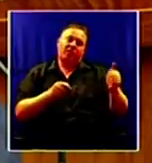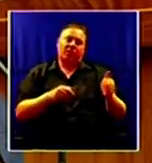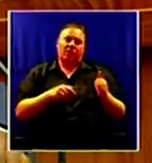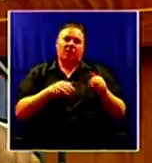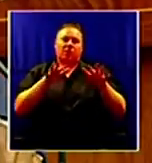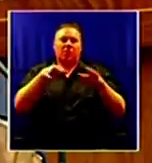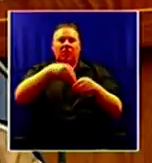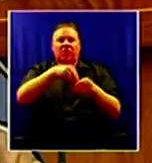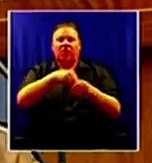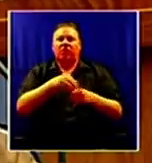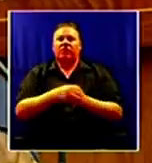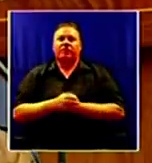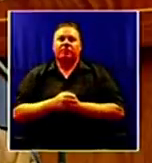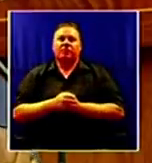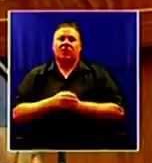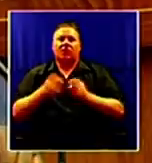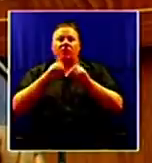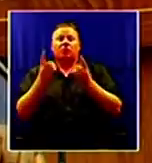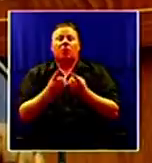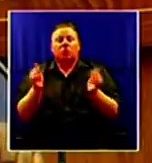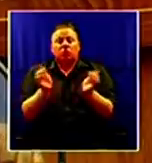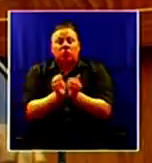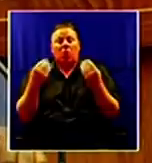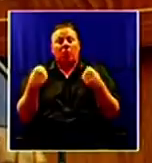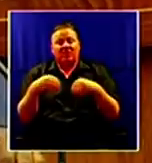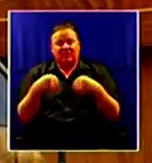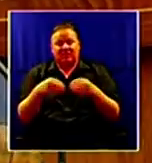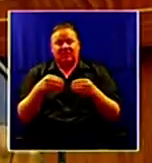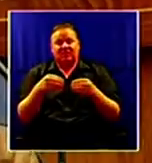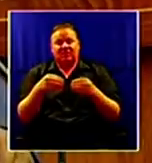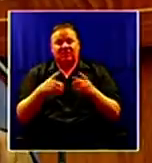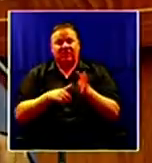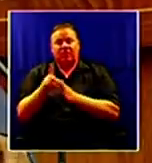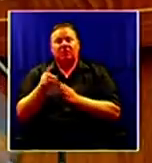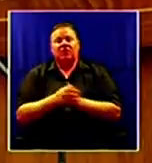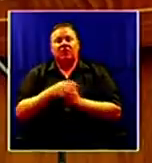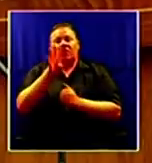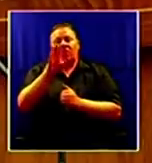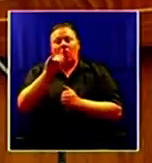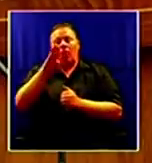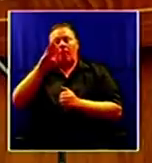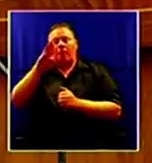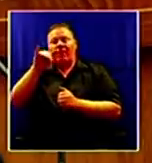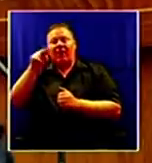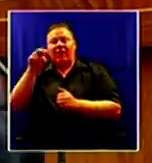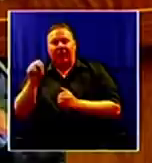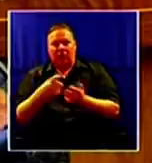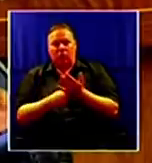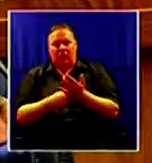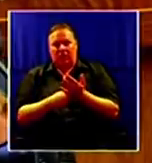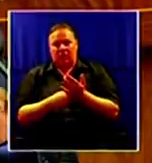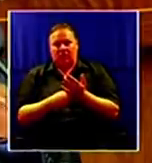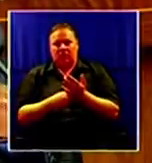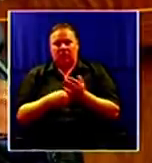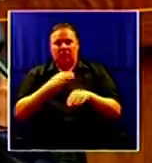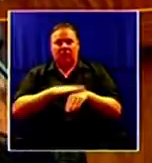The Department of Small Business Development has allocated 4 billion rand over the medium term to support